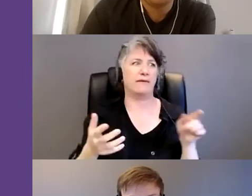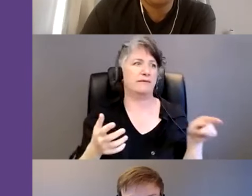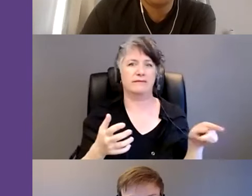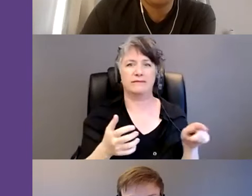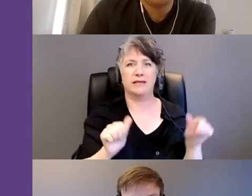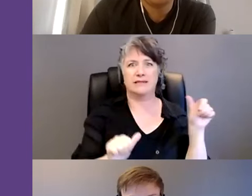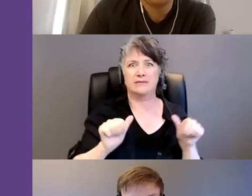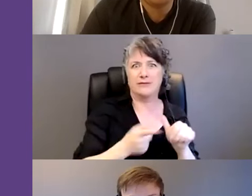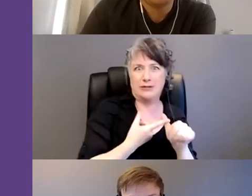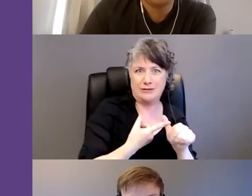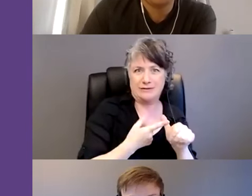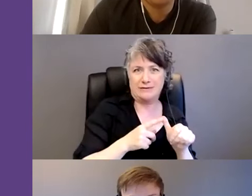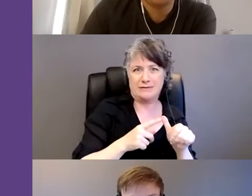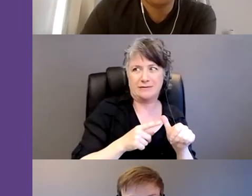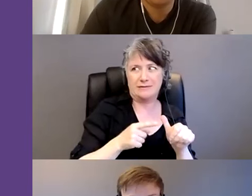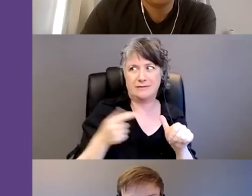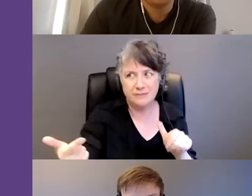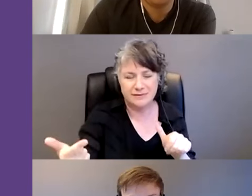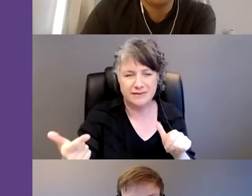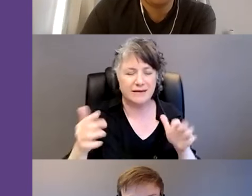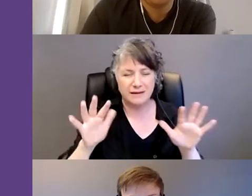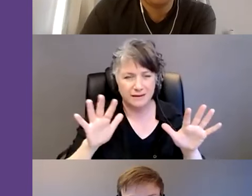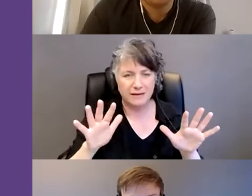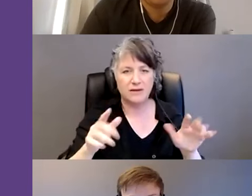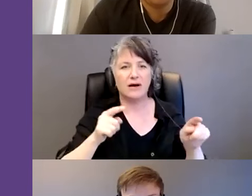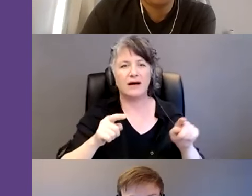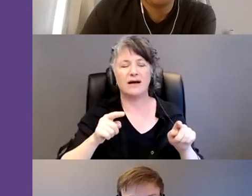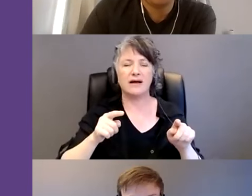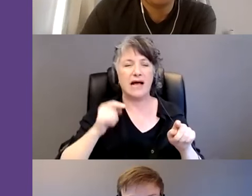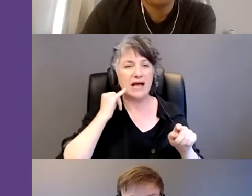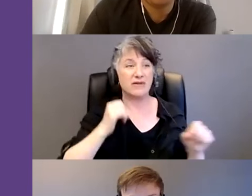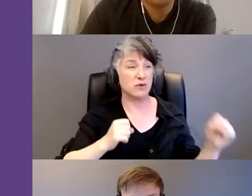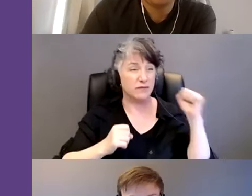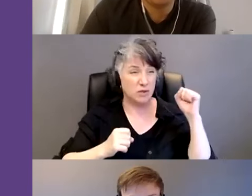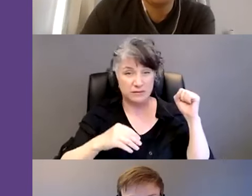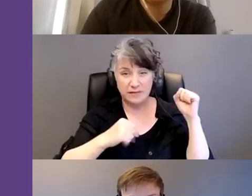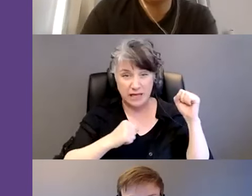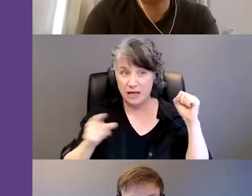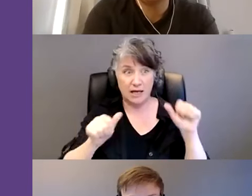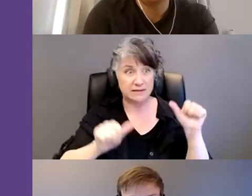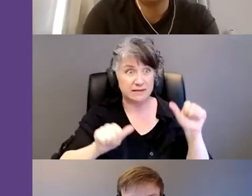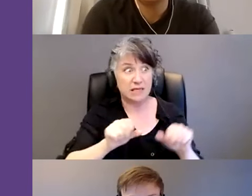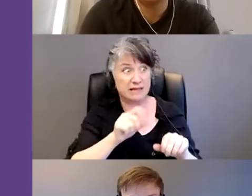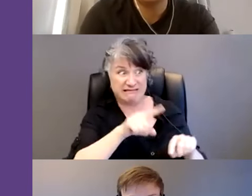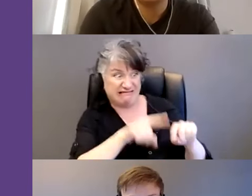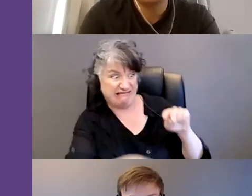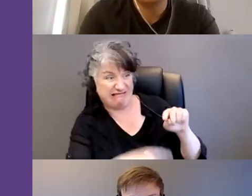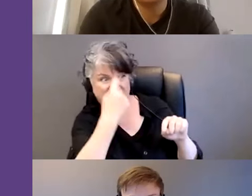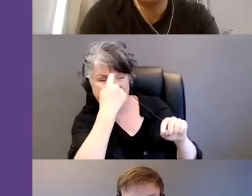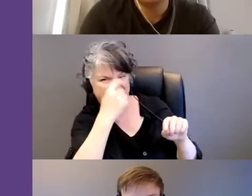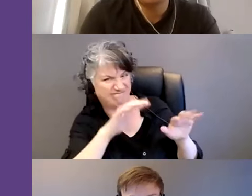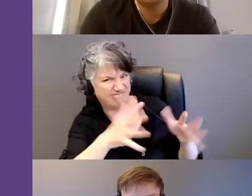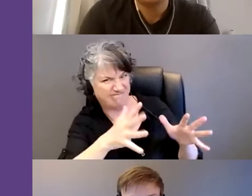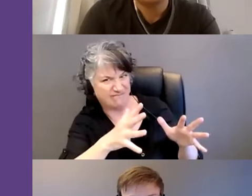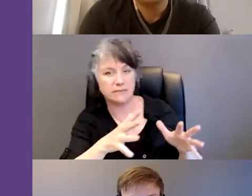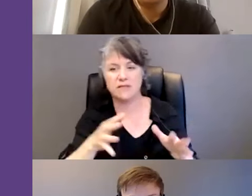the next thing would be going into court, depending whether it's healthcare decisions or whether it's financial decisions. It would follow a